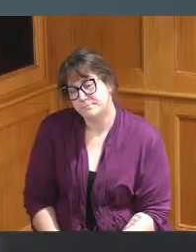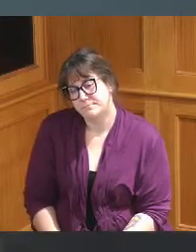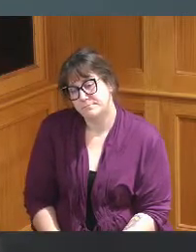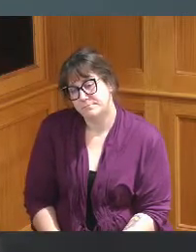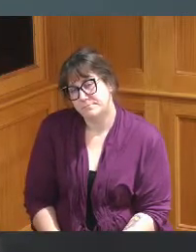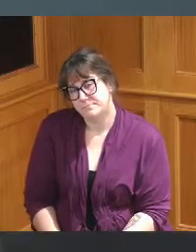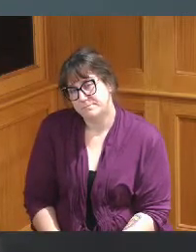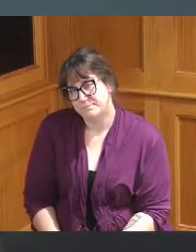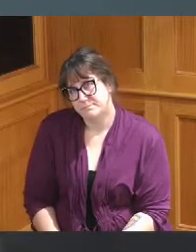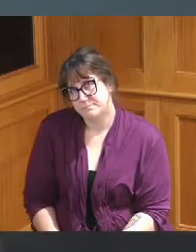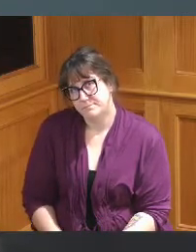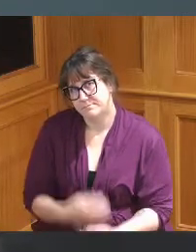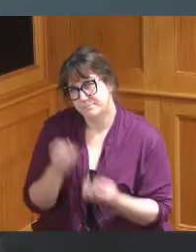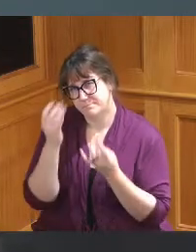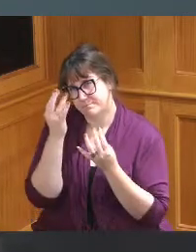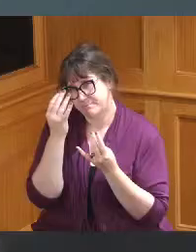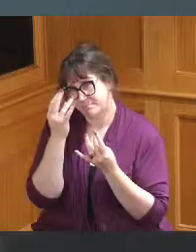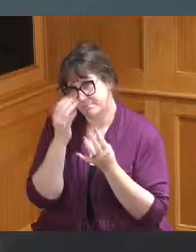4,